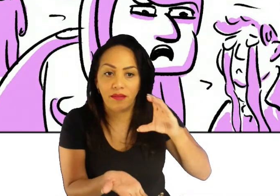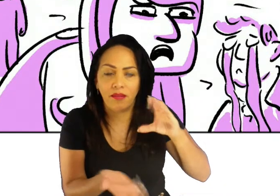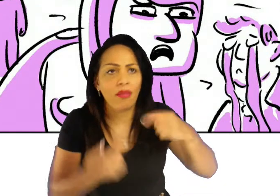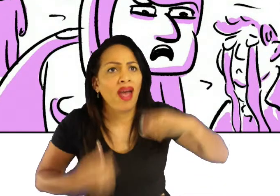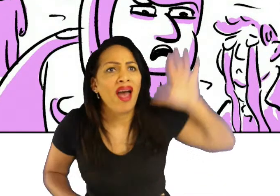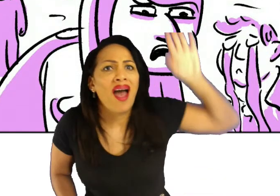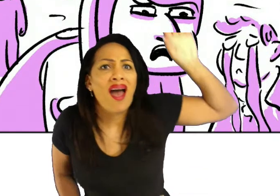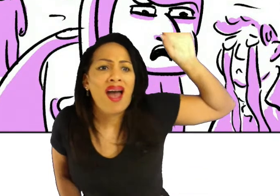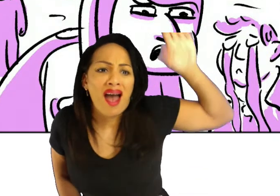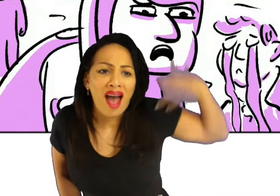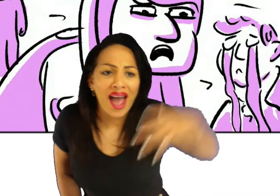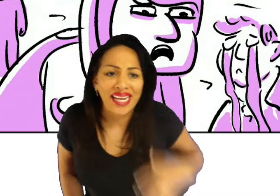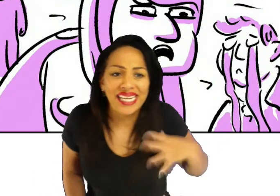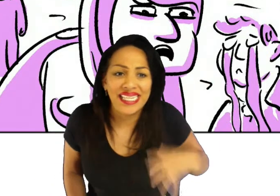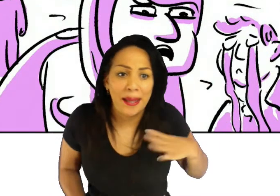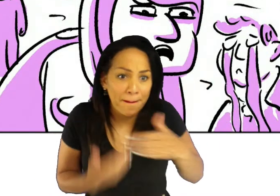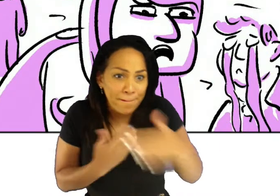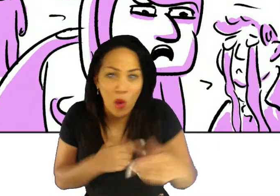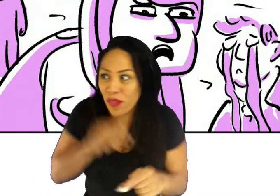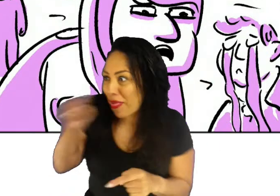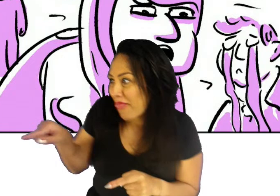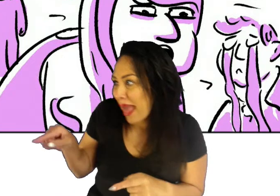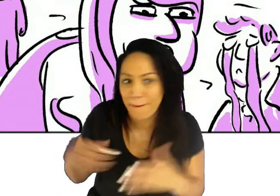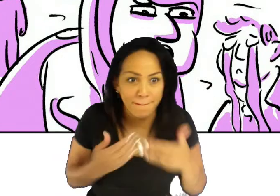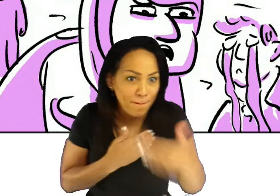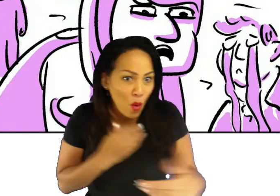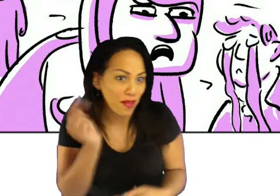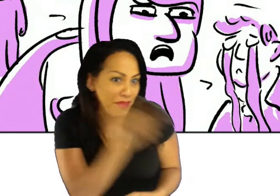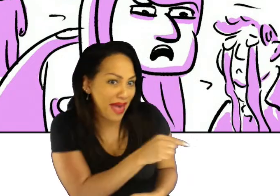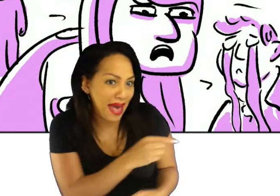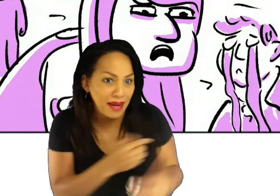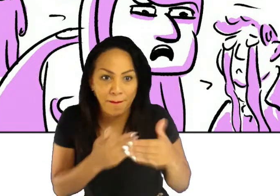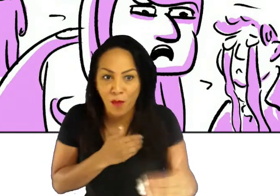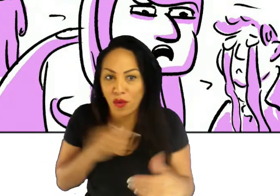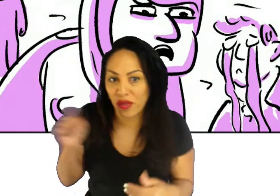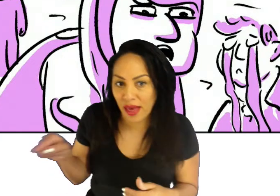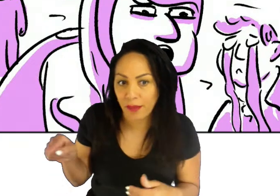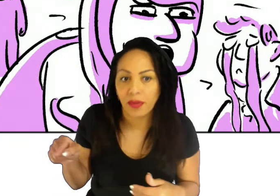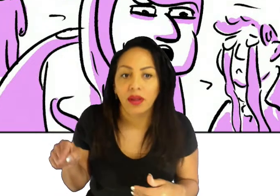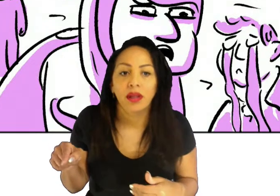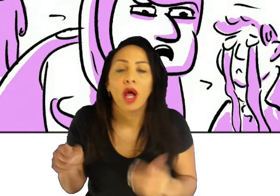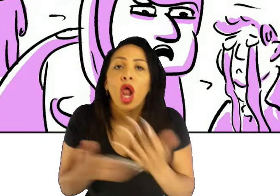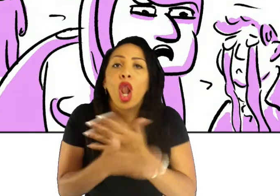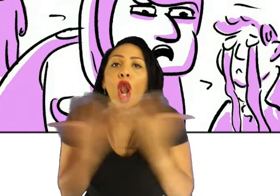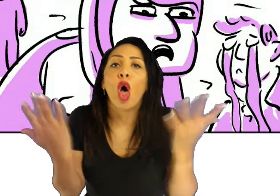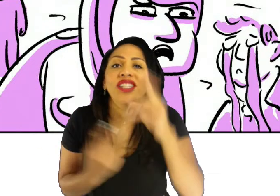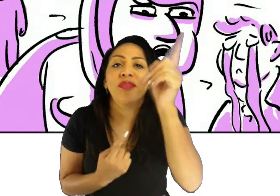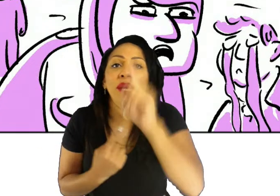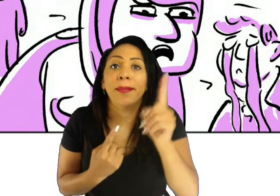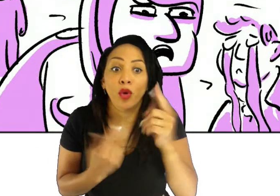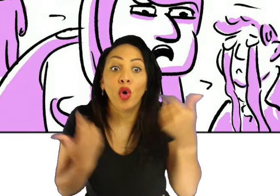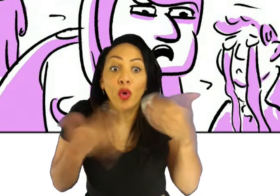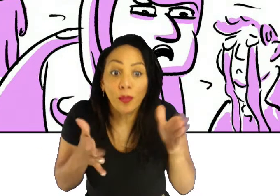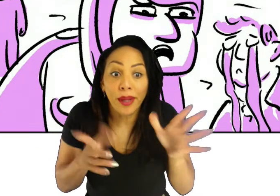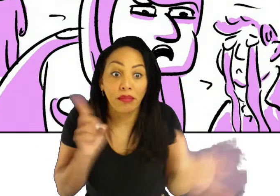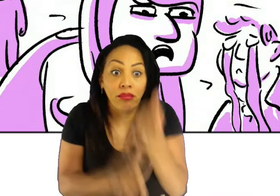awful for those who didn't get it, and those who did get it, many of them had a form of survivor's guilt when they looked at those around